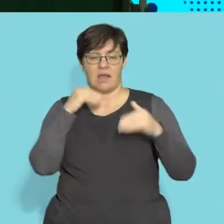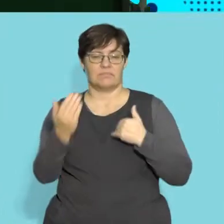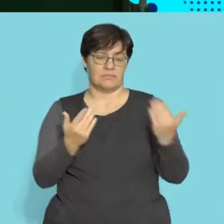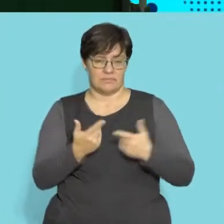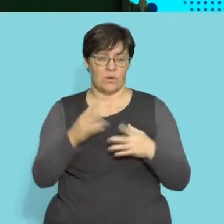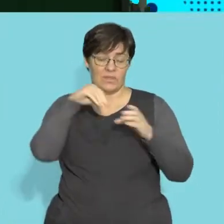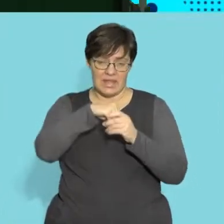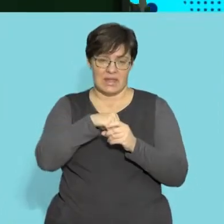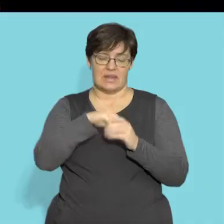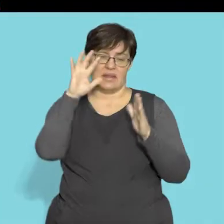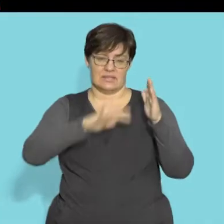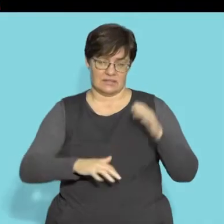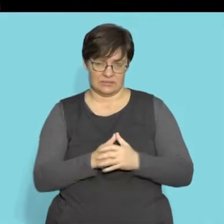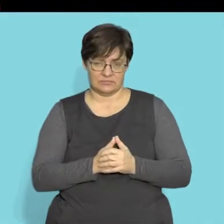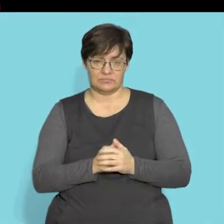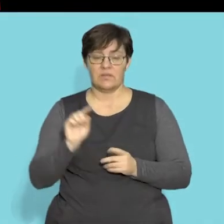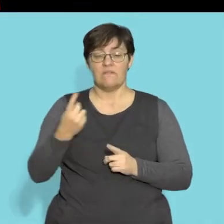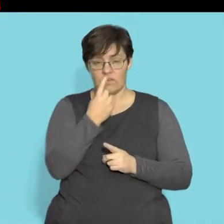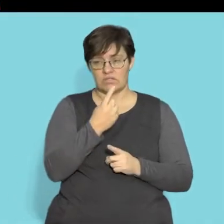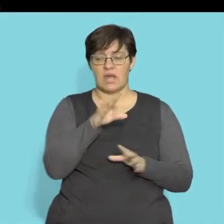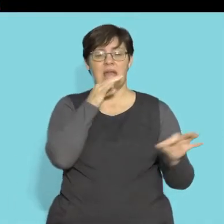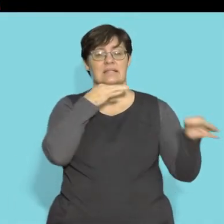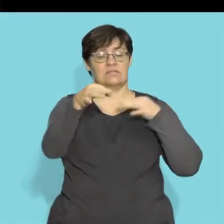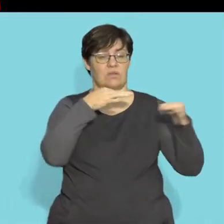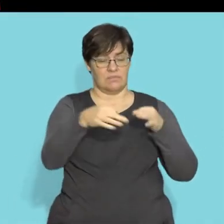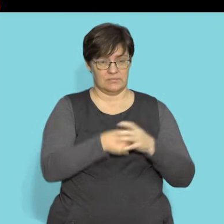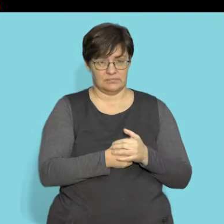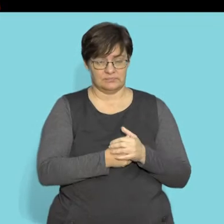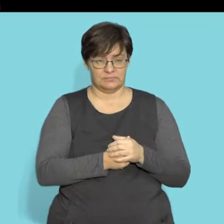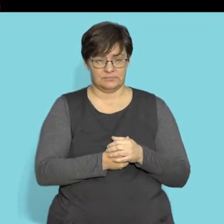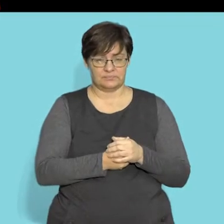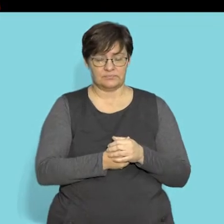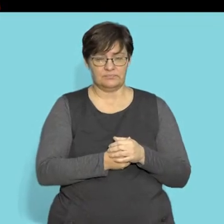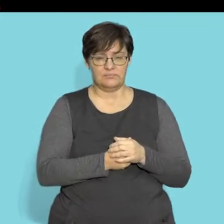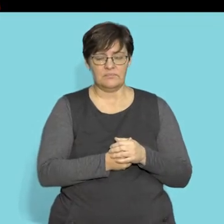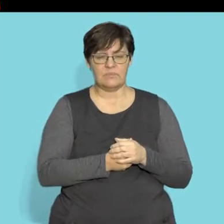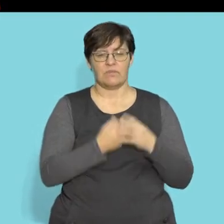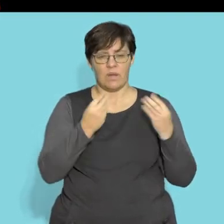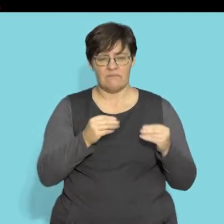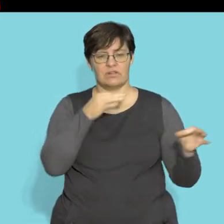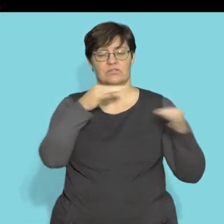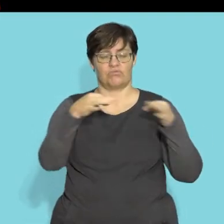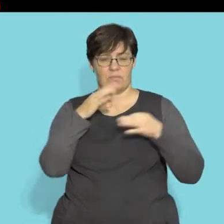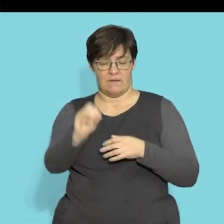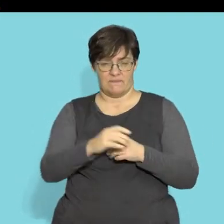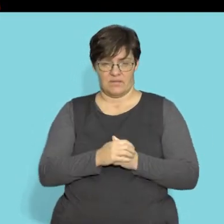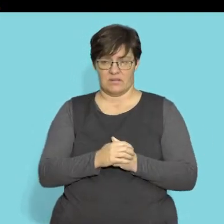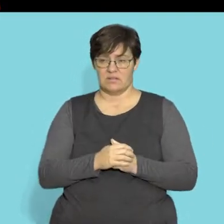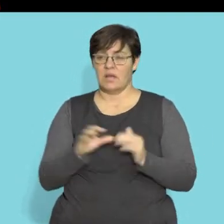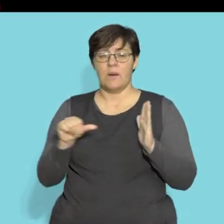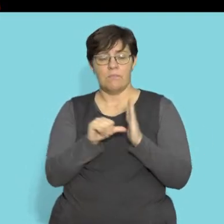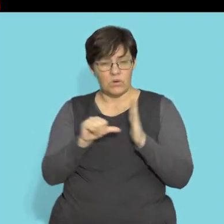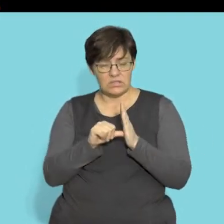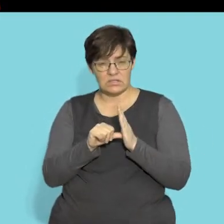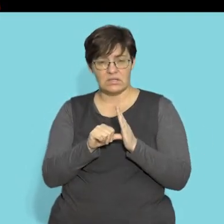unpack that in the essay. So the first word is describe, guys. So that's a description. So we've got to describe. So